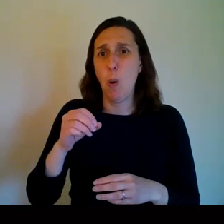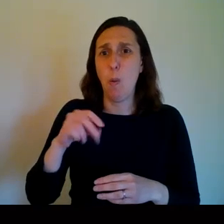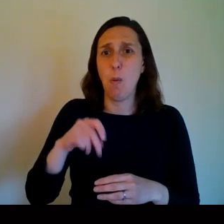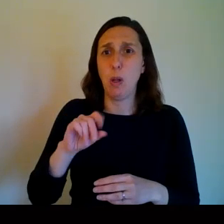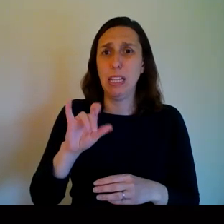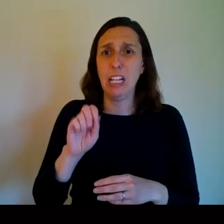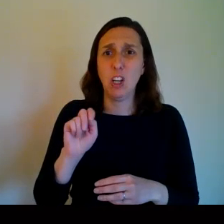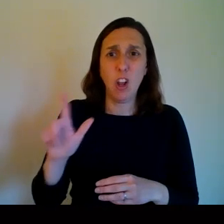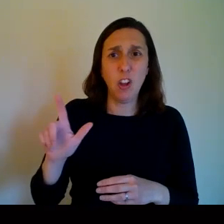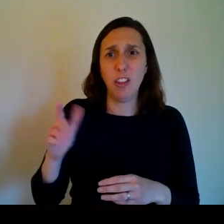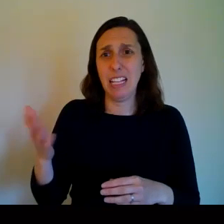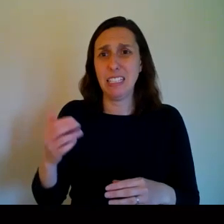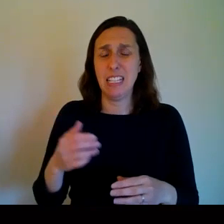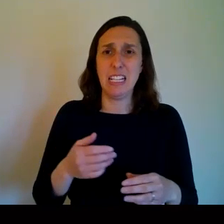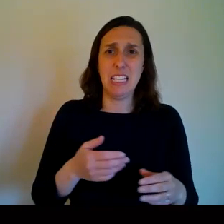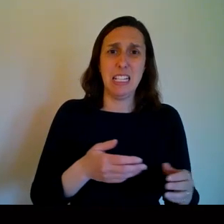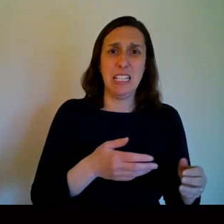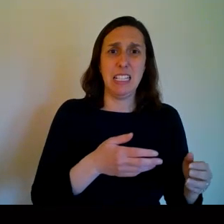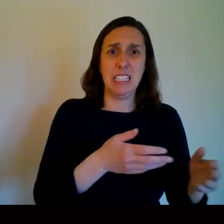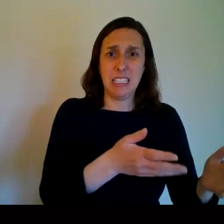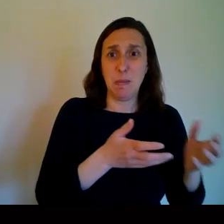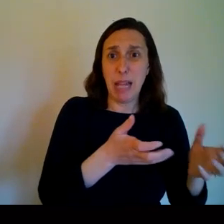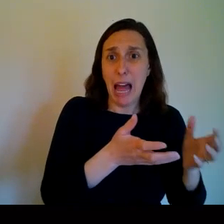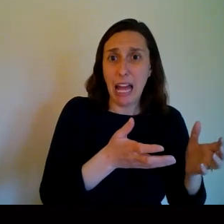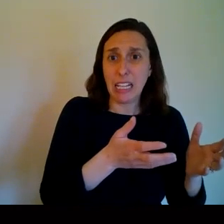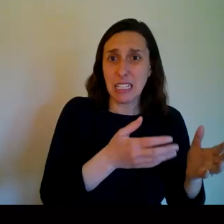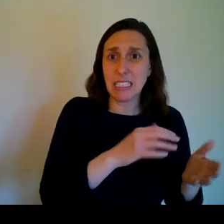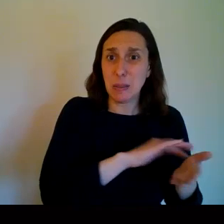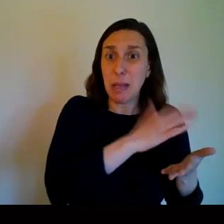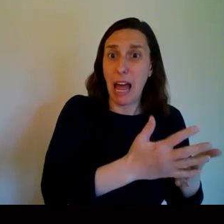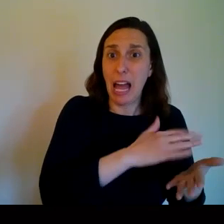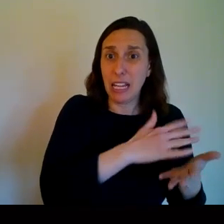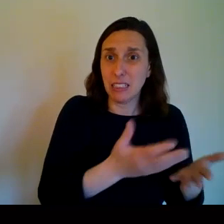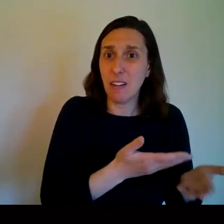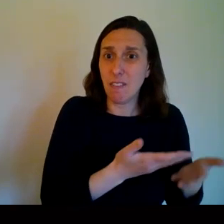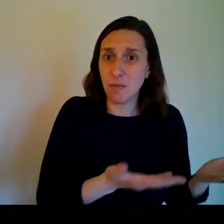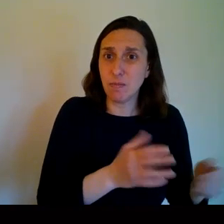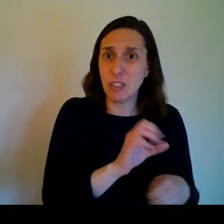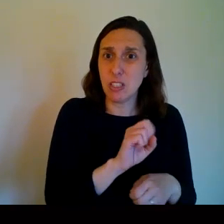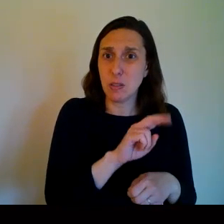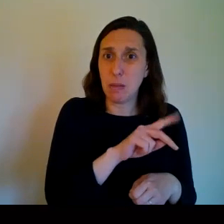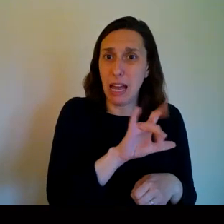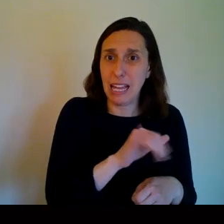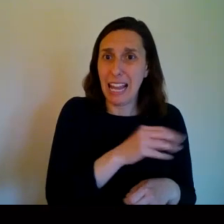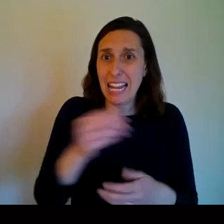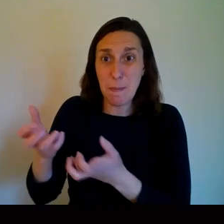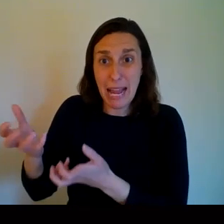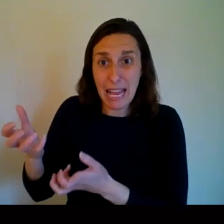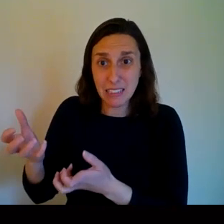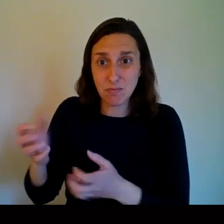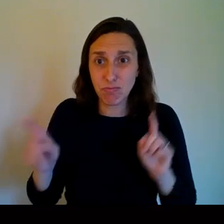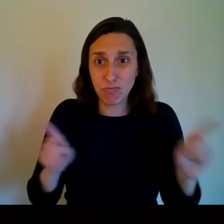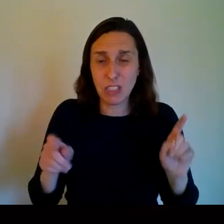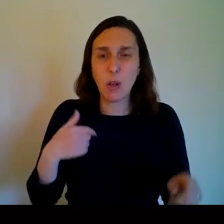issues. They're a complex set of rules, and I would want to have someone analyze